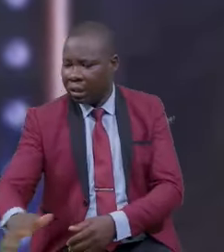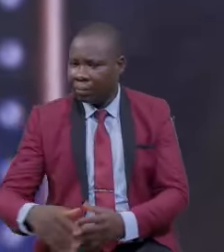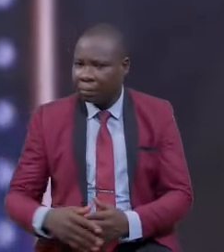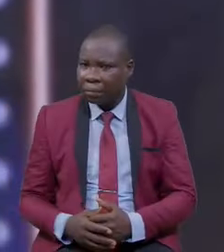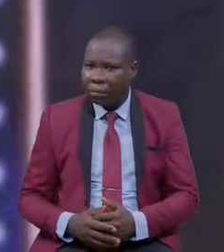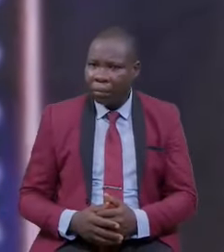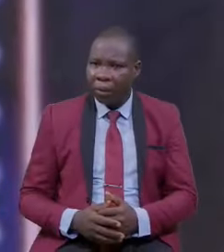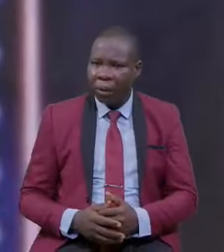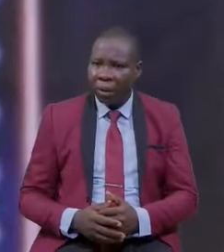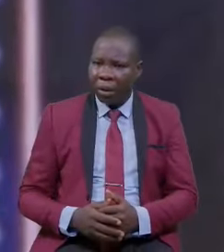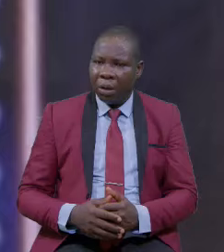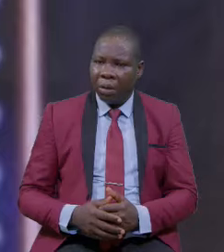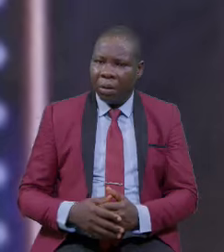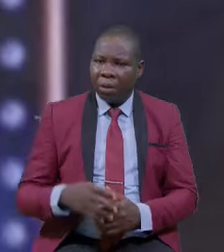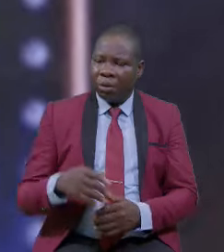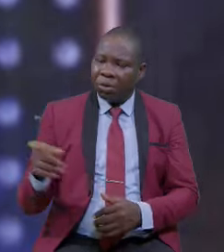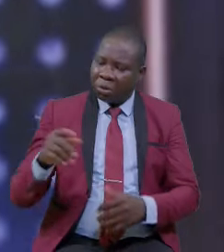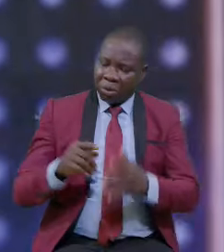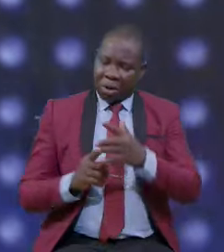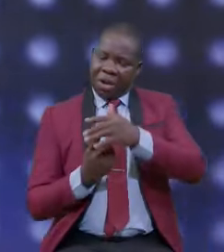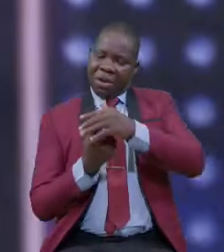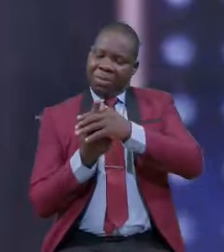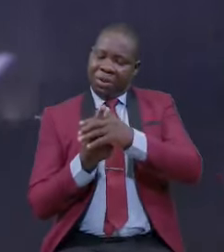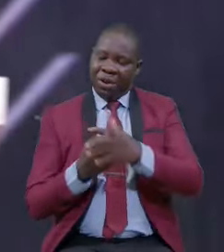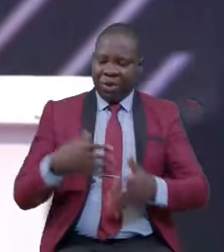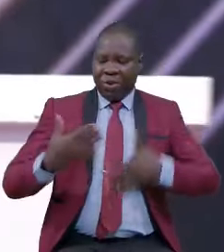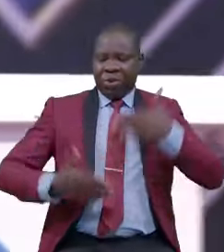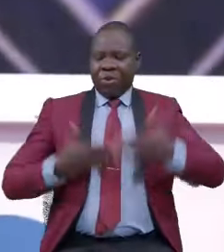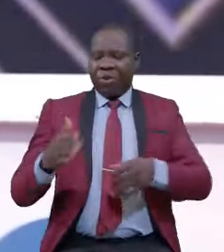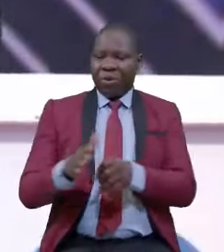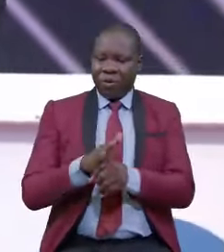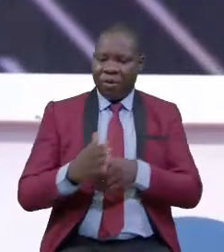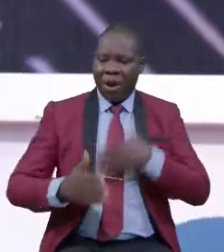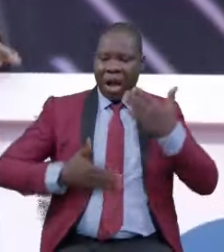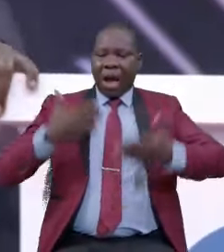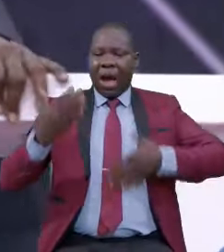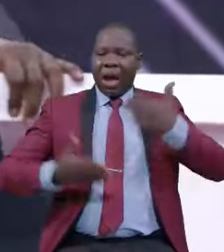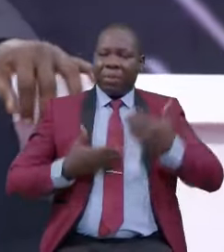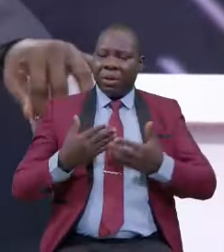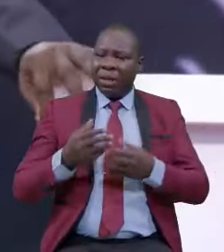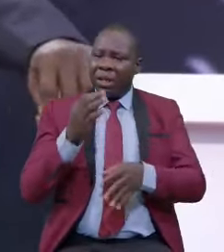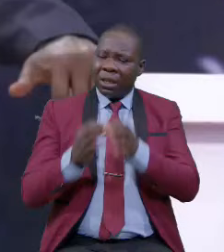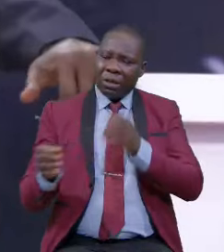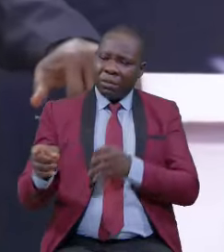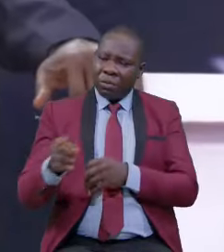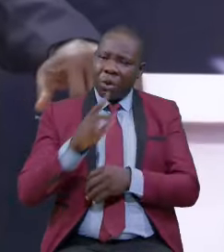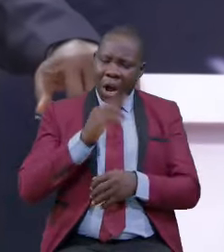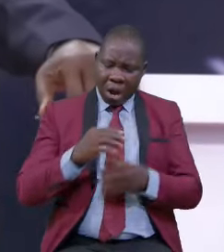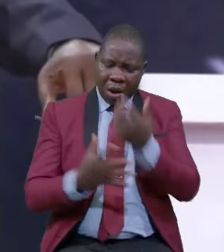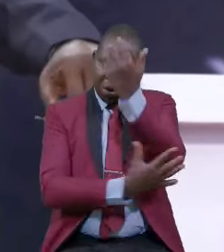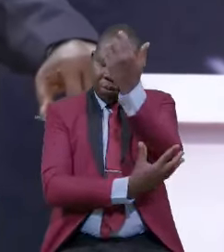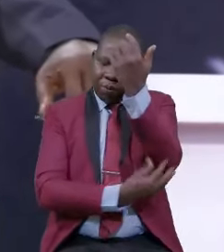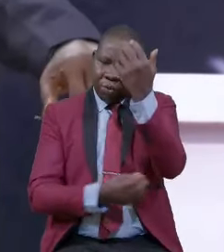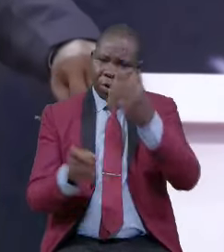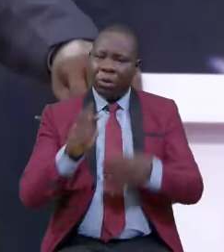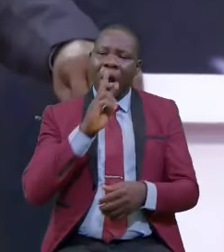appear joyful, you appear happy, and it appears that even though you are poor and you are not even able to get the crumbs that